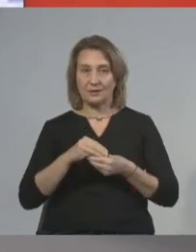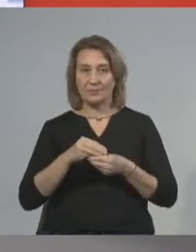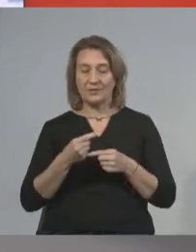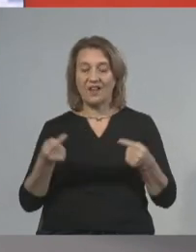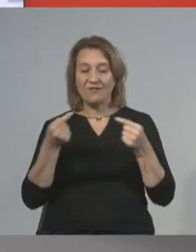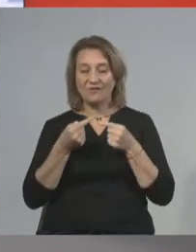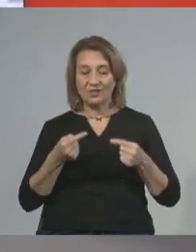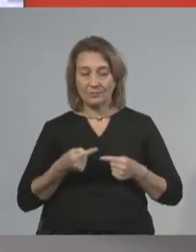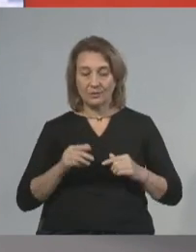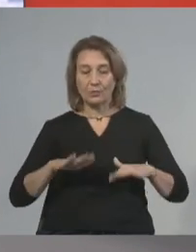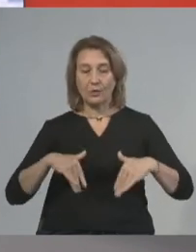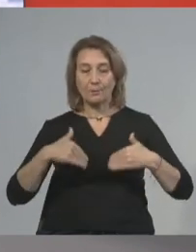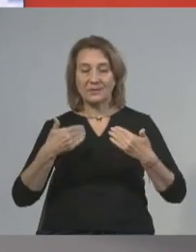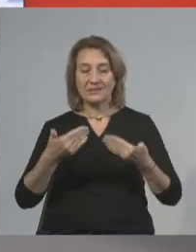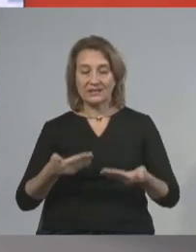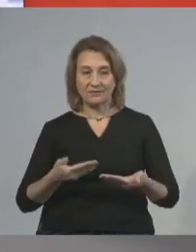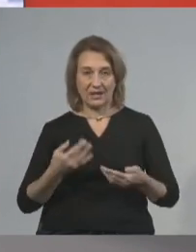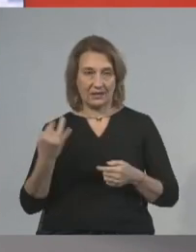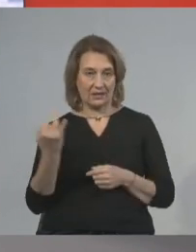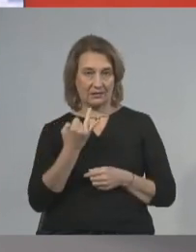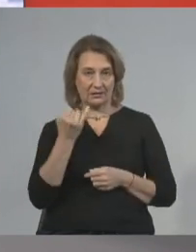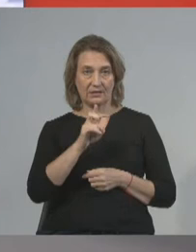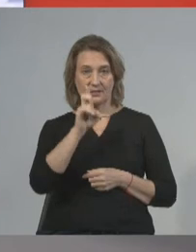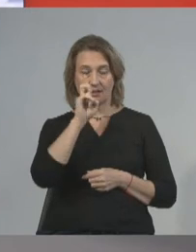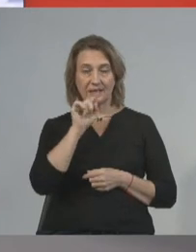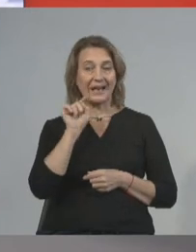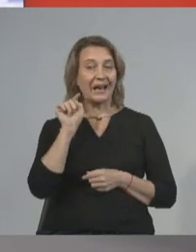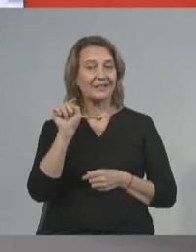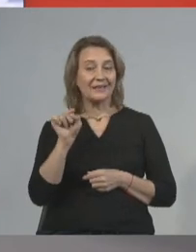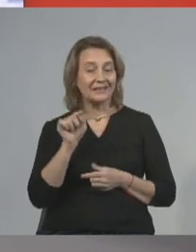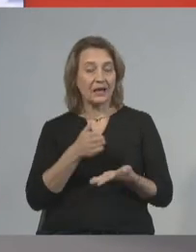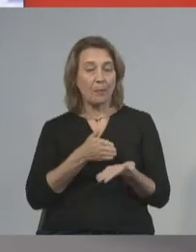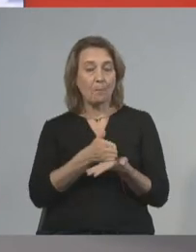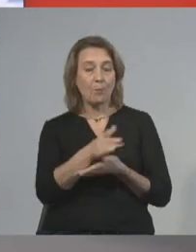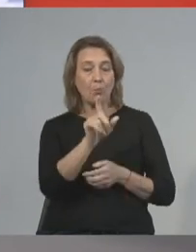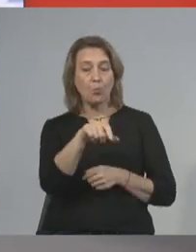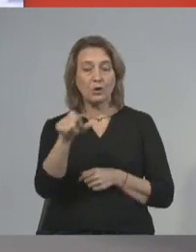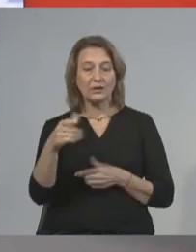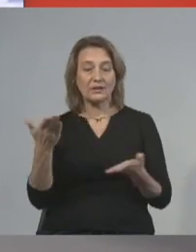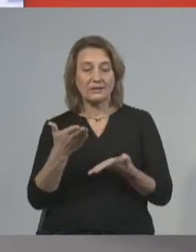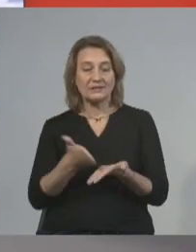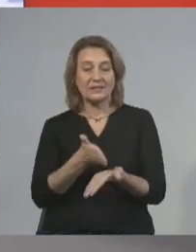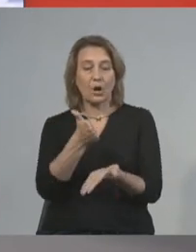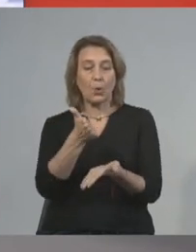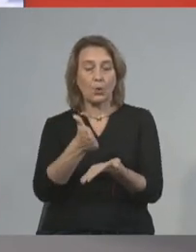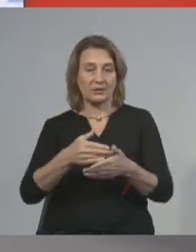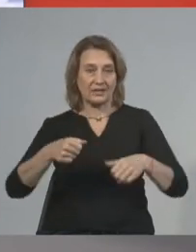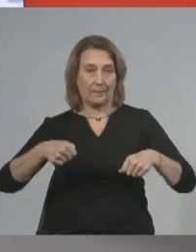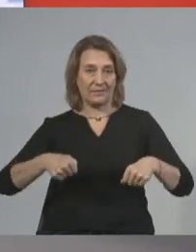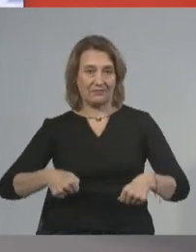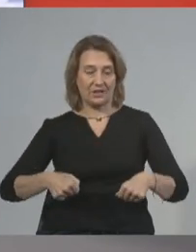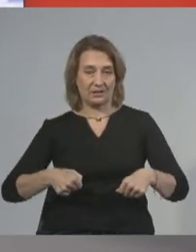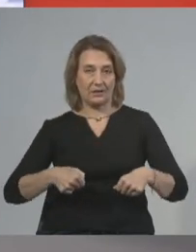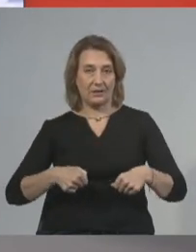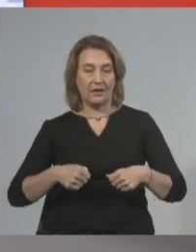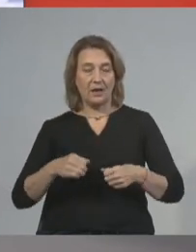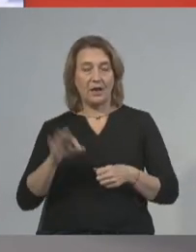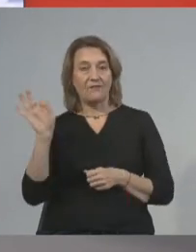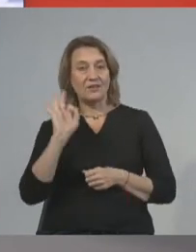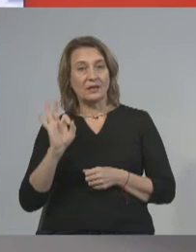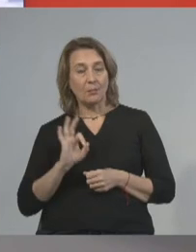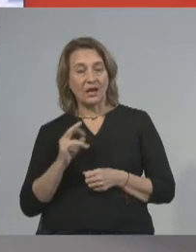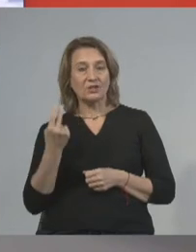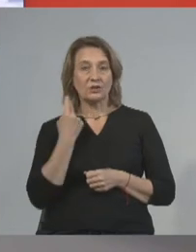belongs to everyone to every citizen and represents interest of the state rather than of uh